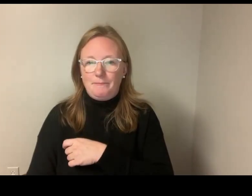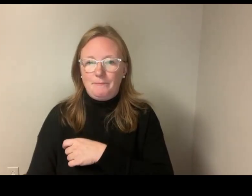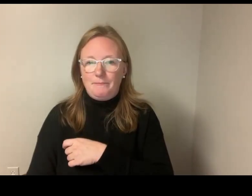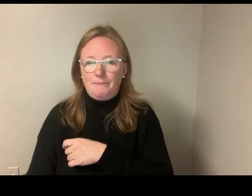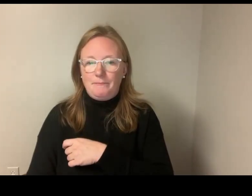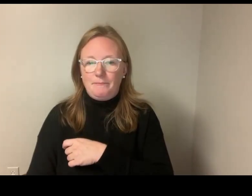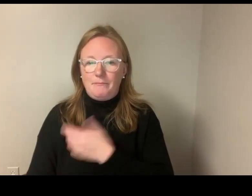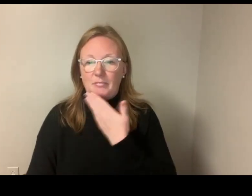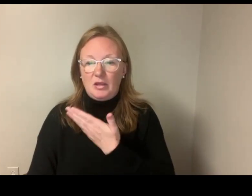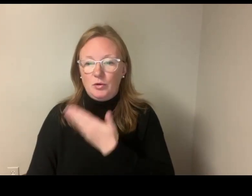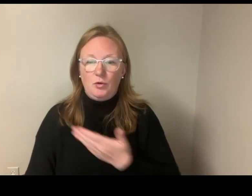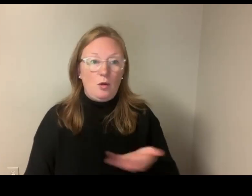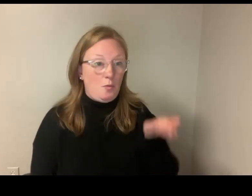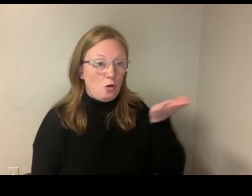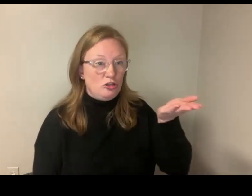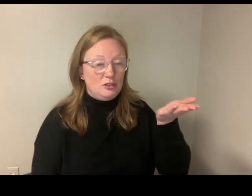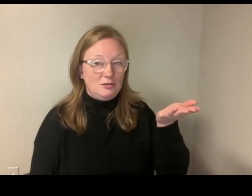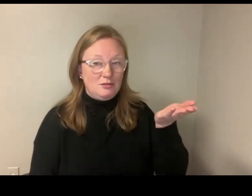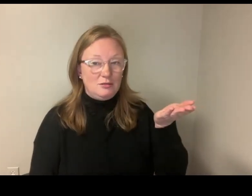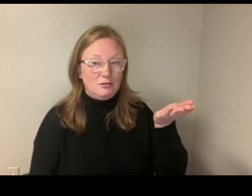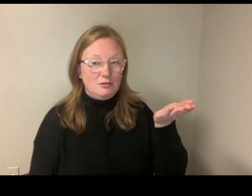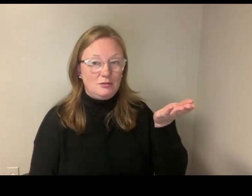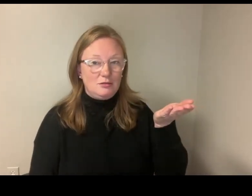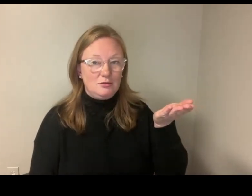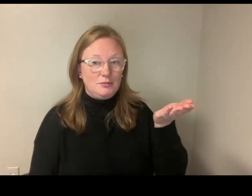Thank you. Is there a motion?